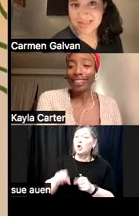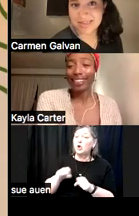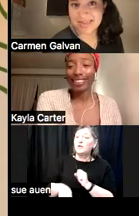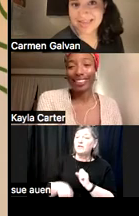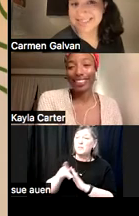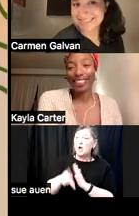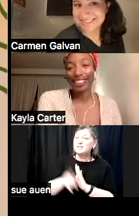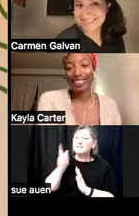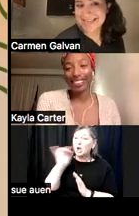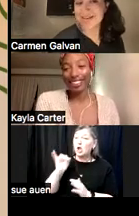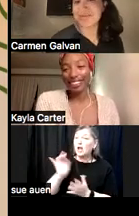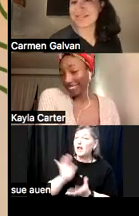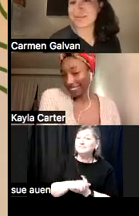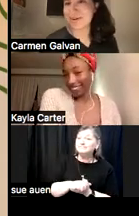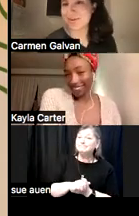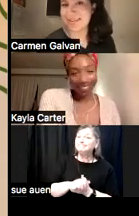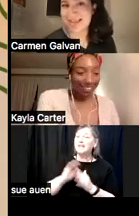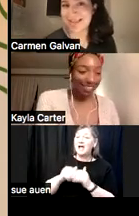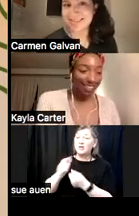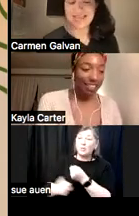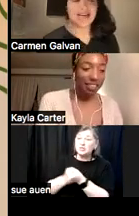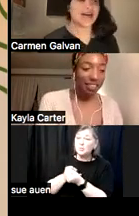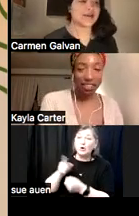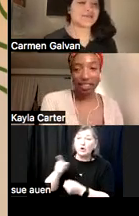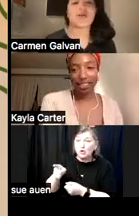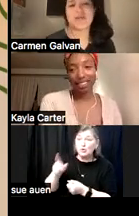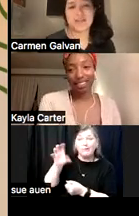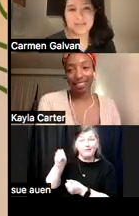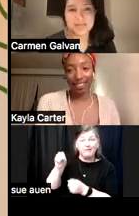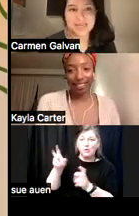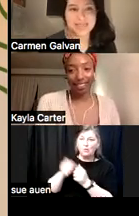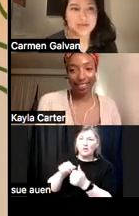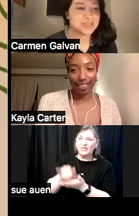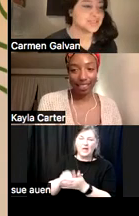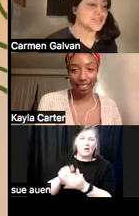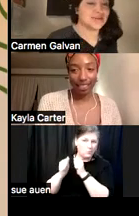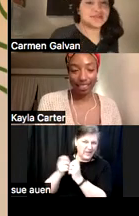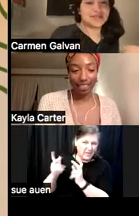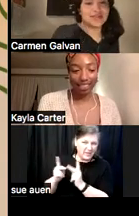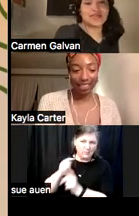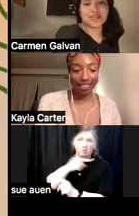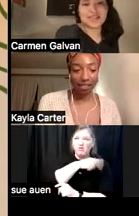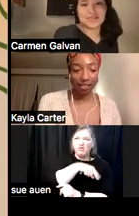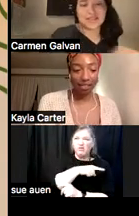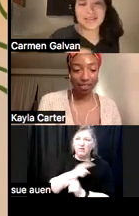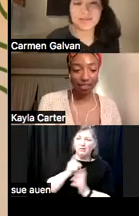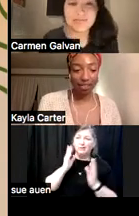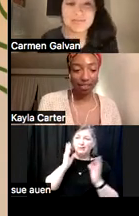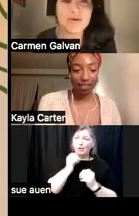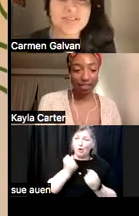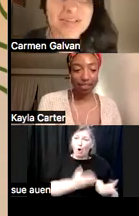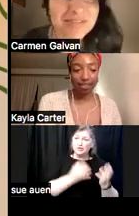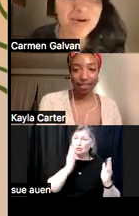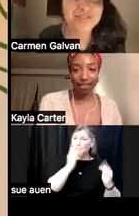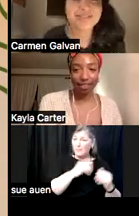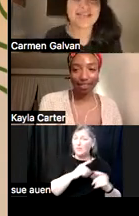like? How can we support you in that without anybody getting in trouble? So if ever that's something that you're